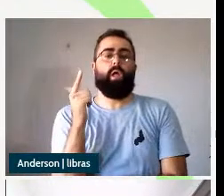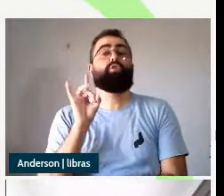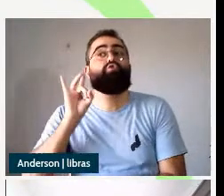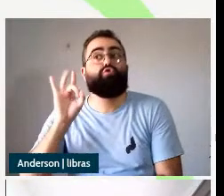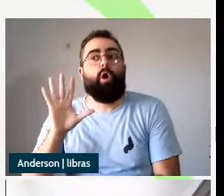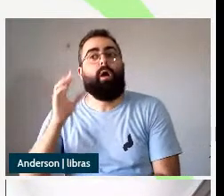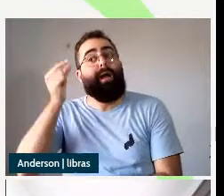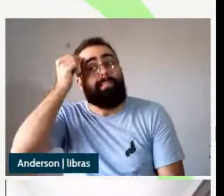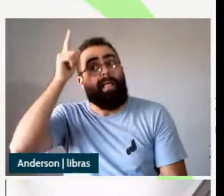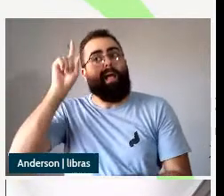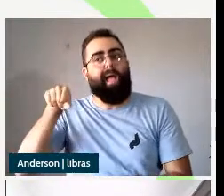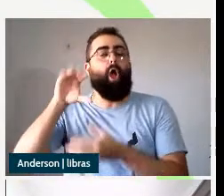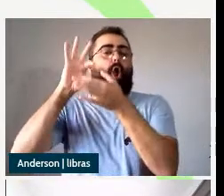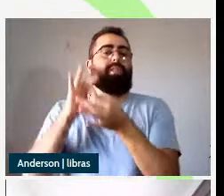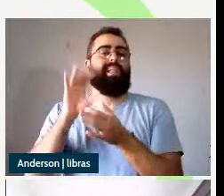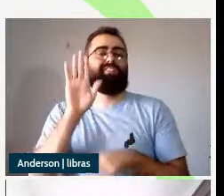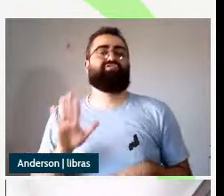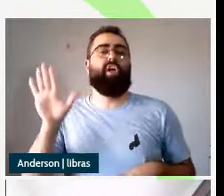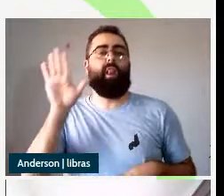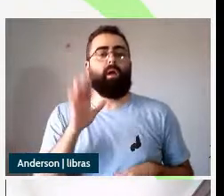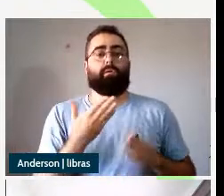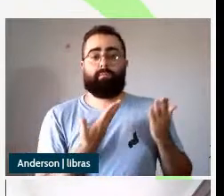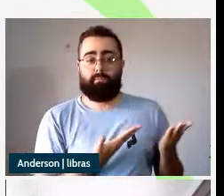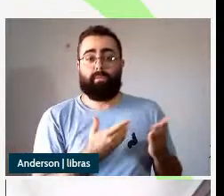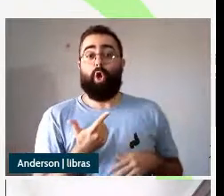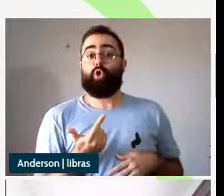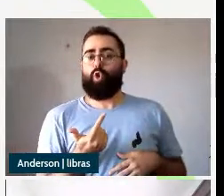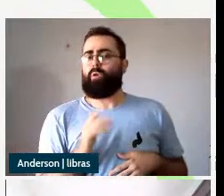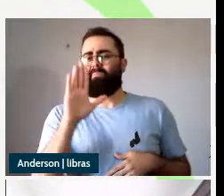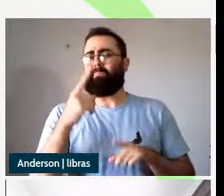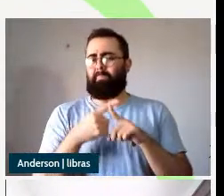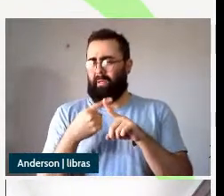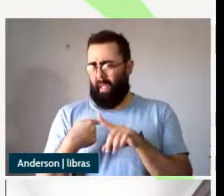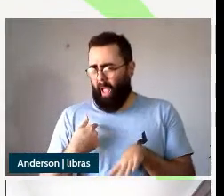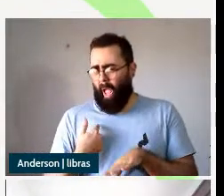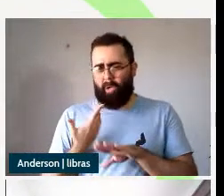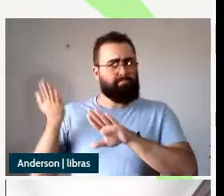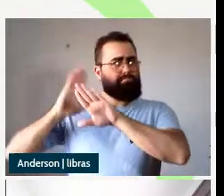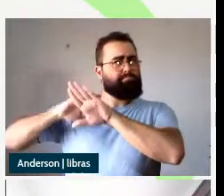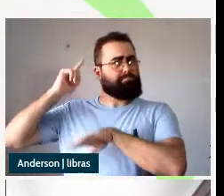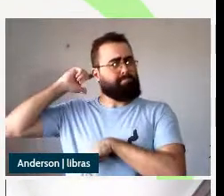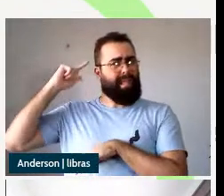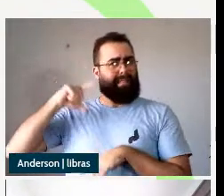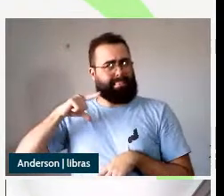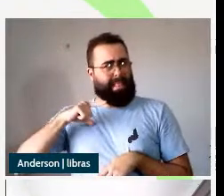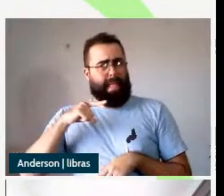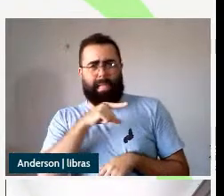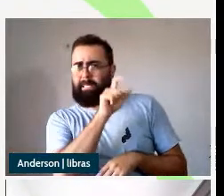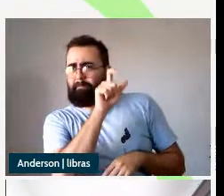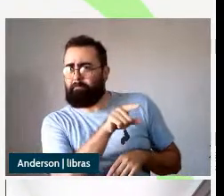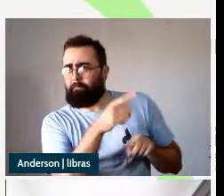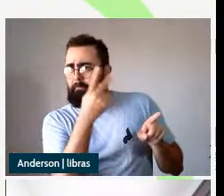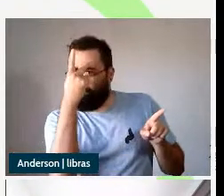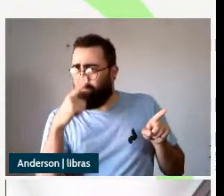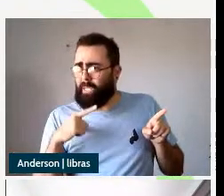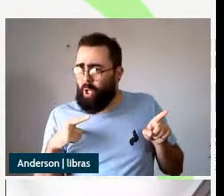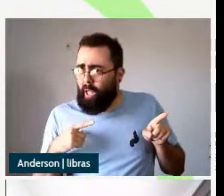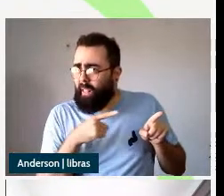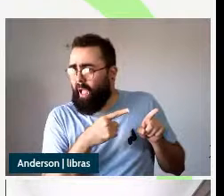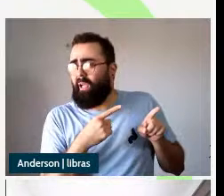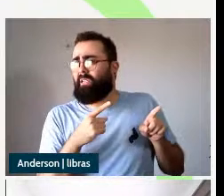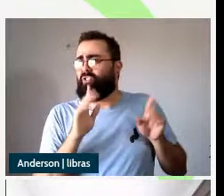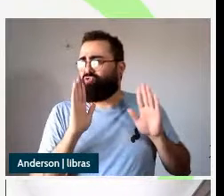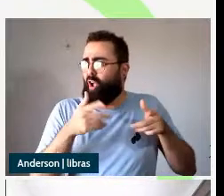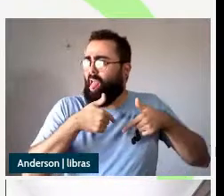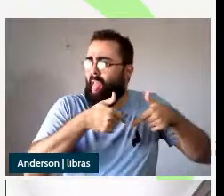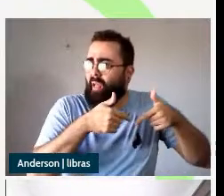import in 12 because I am not presupposing that somebody needs to exist for 12 to be